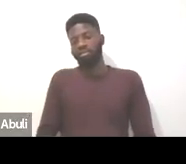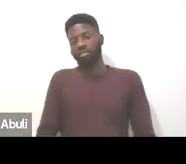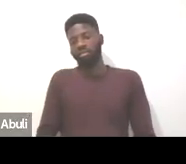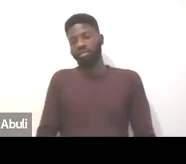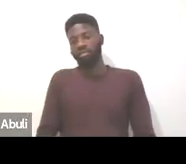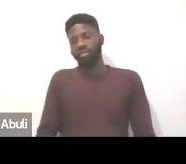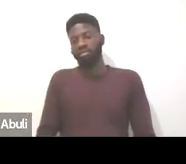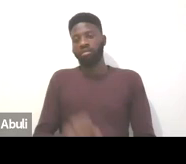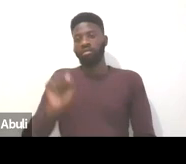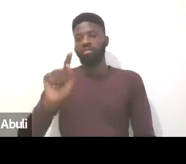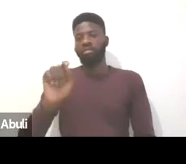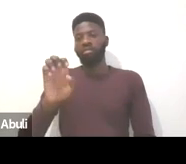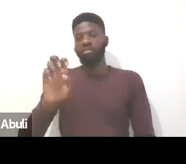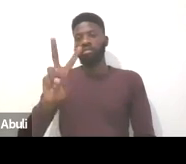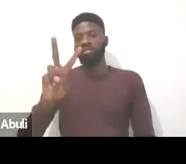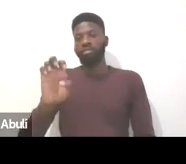Steve?